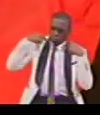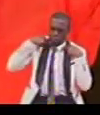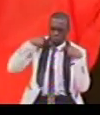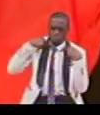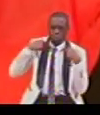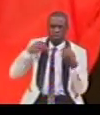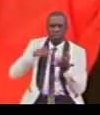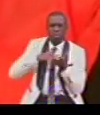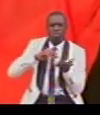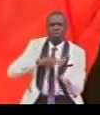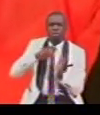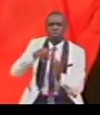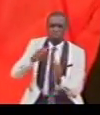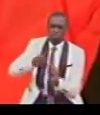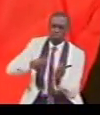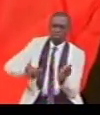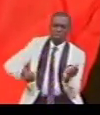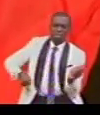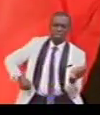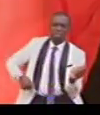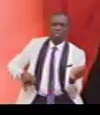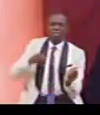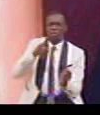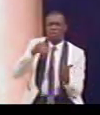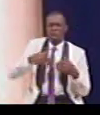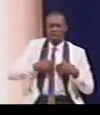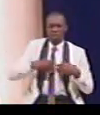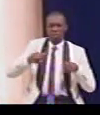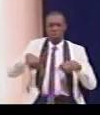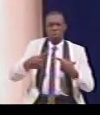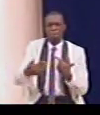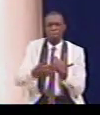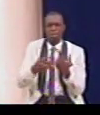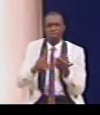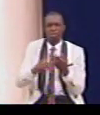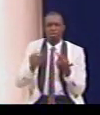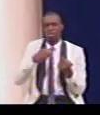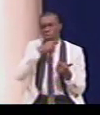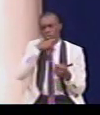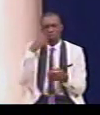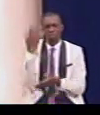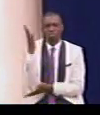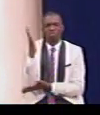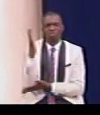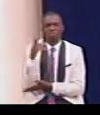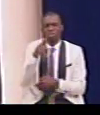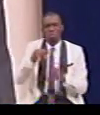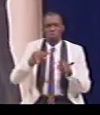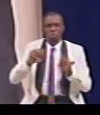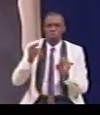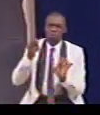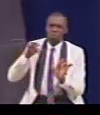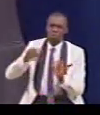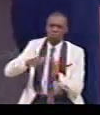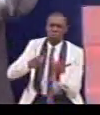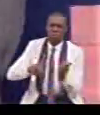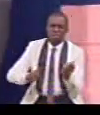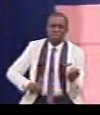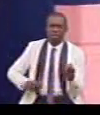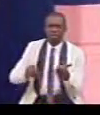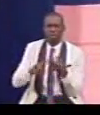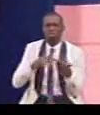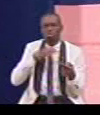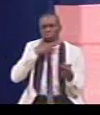He's gone back into the wilderness. He's gone back into his vomit. He's gone back into defilement. He's gone back into pollution. He's part of